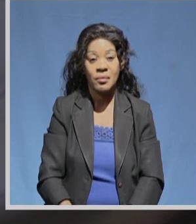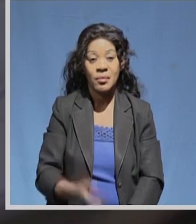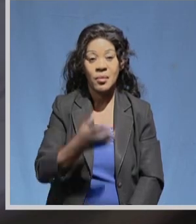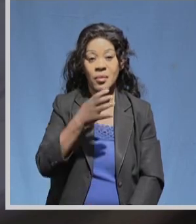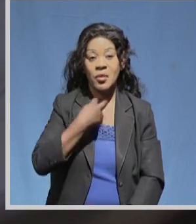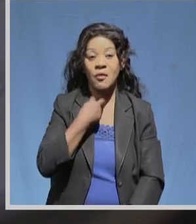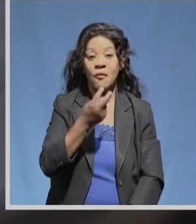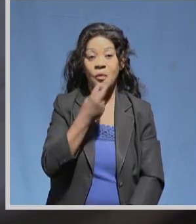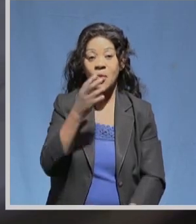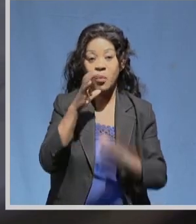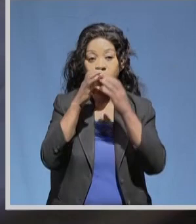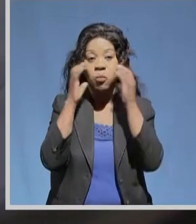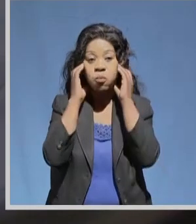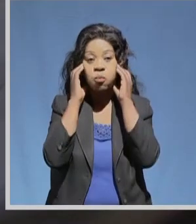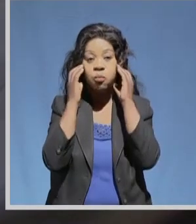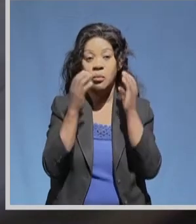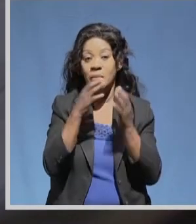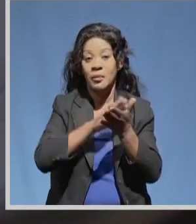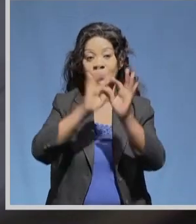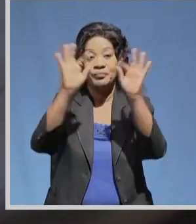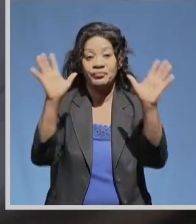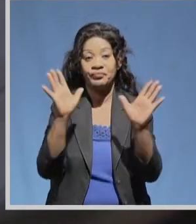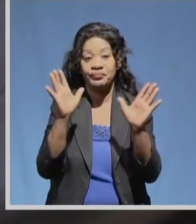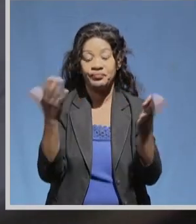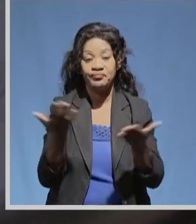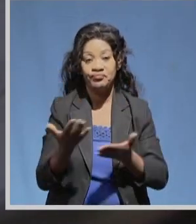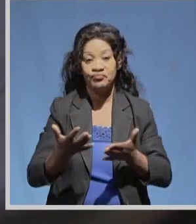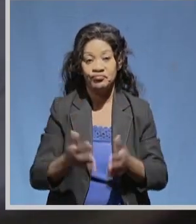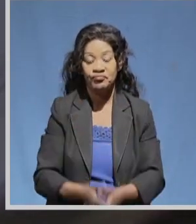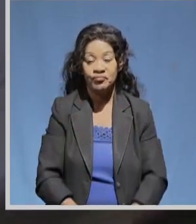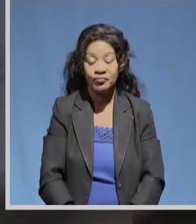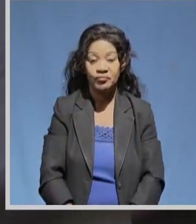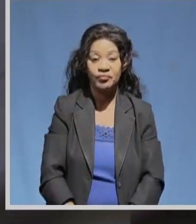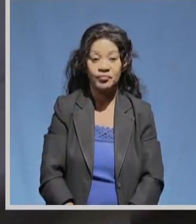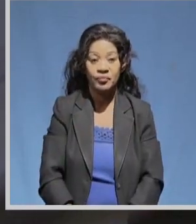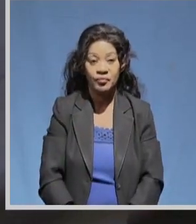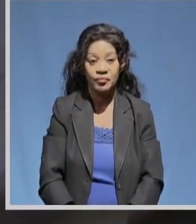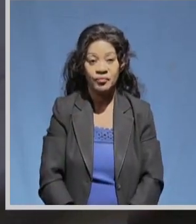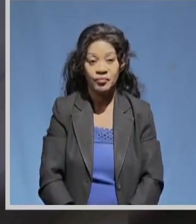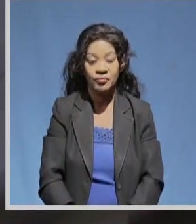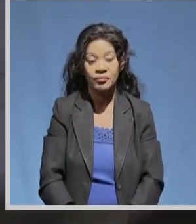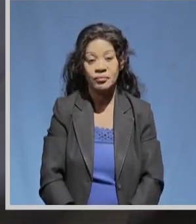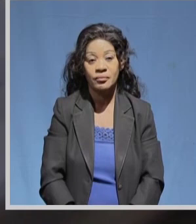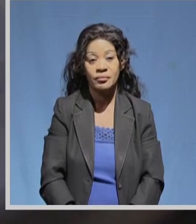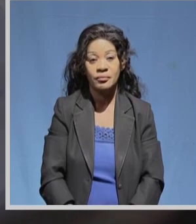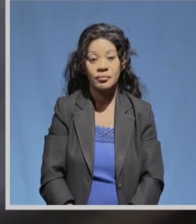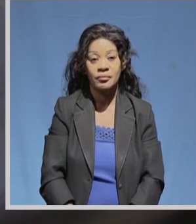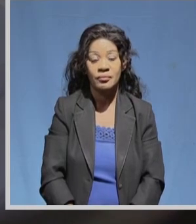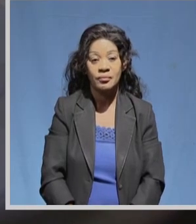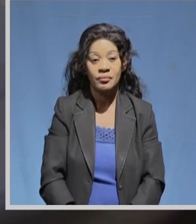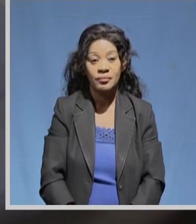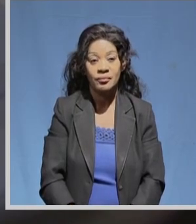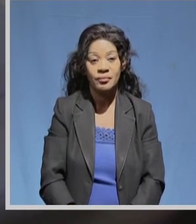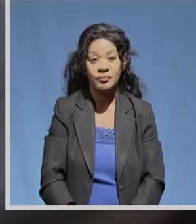simply means no fans are allowed to watch, but players are going to have contact. They are going